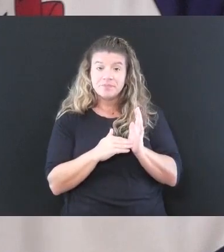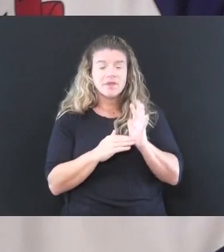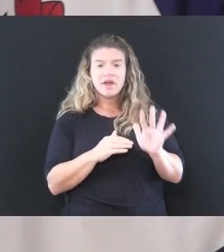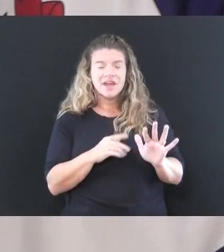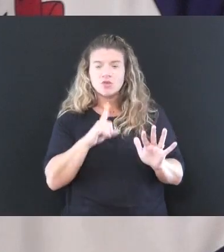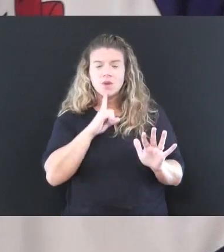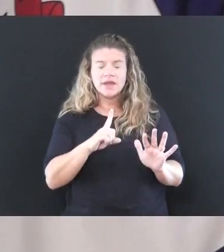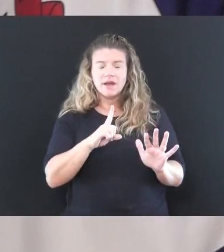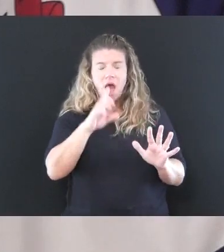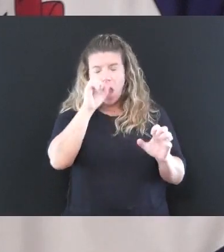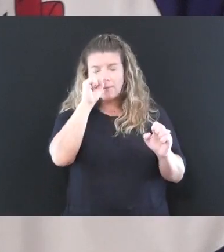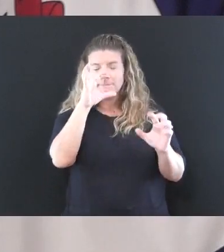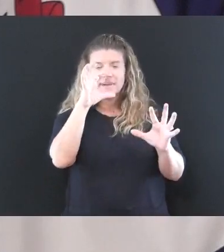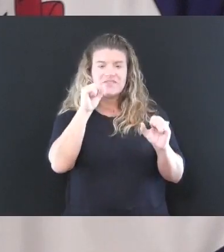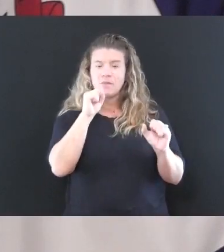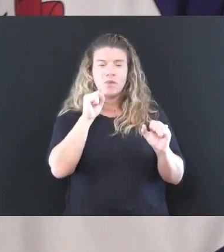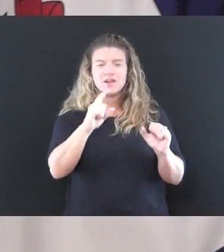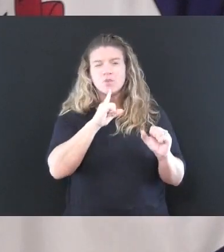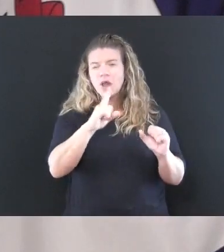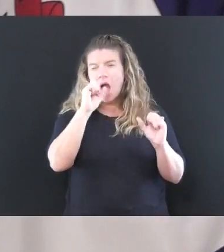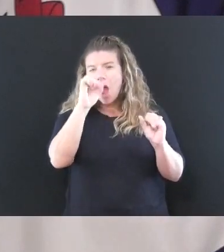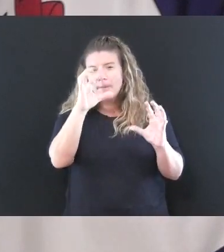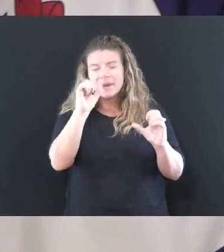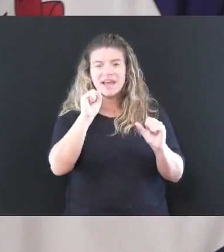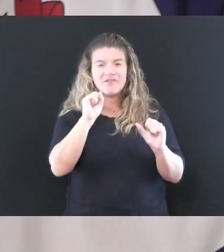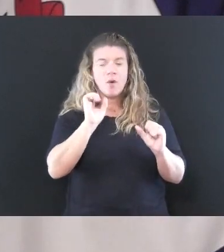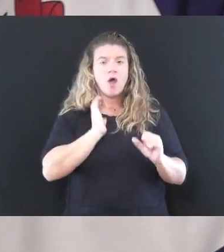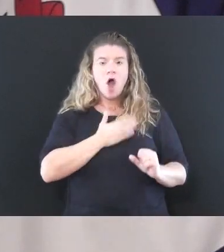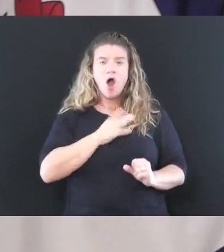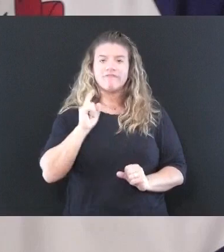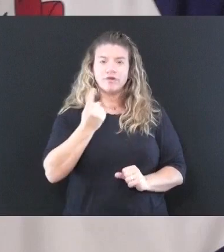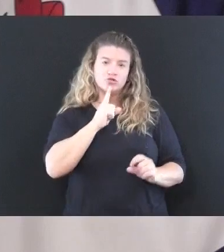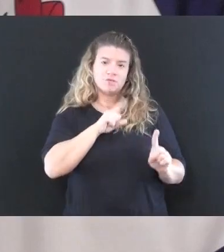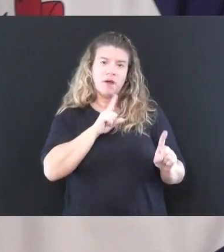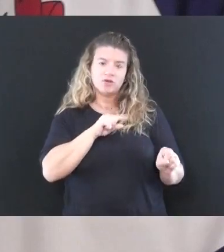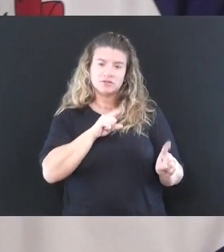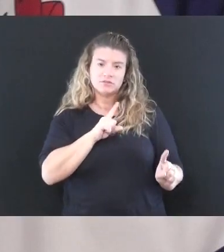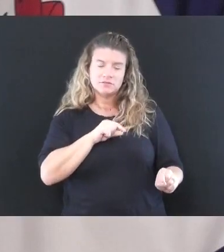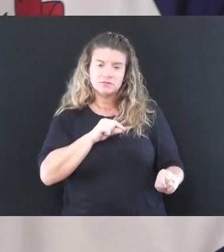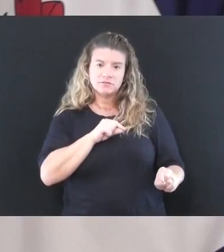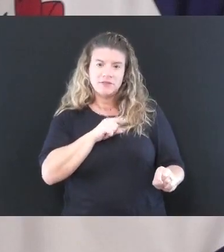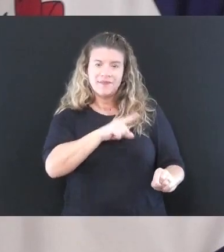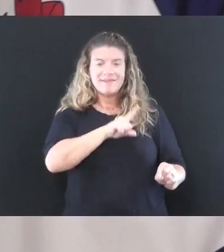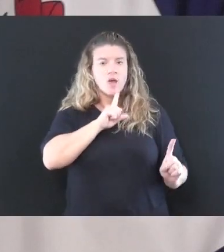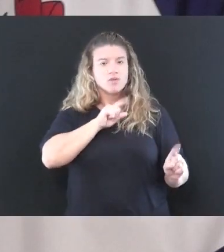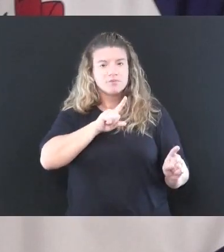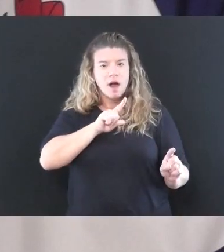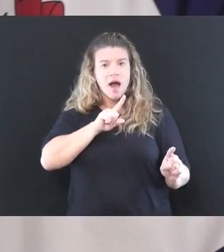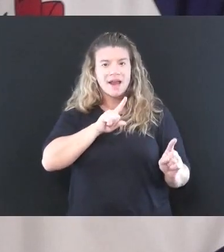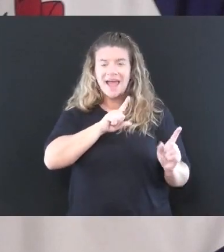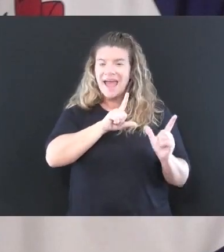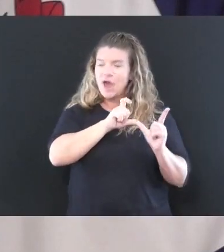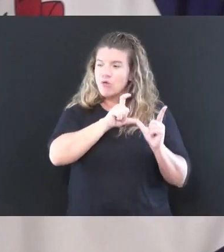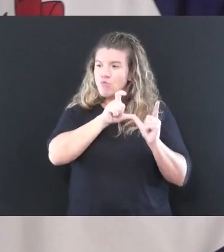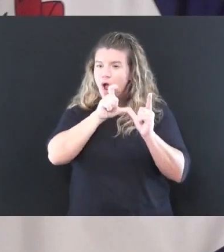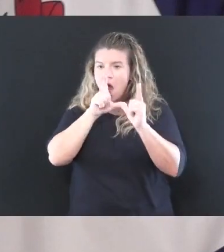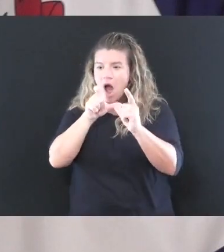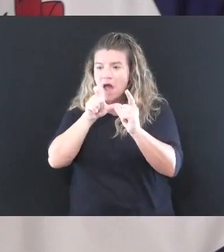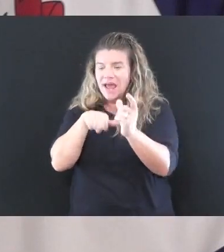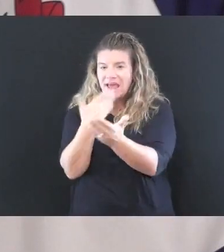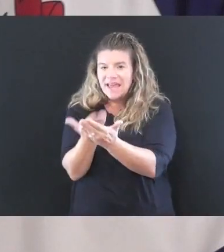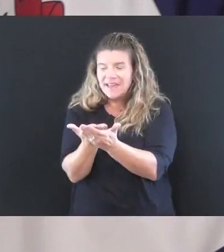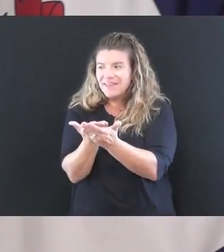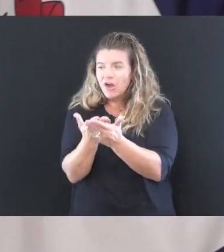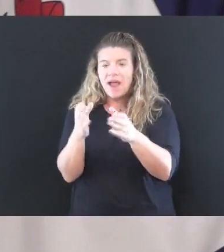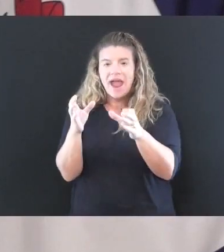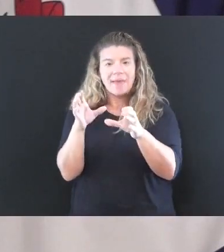it unbelievable? Unbelievable how our first responders respond and run to the fire. They do it, and they